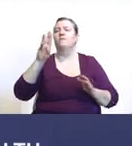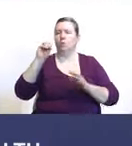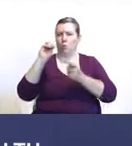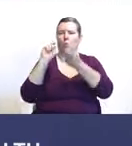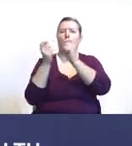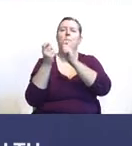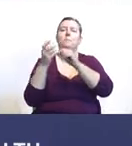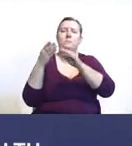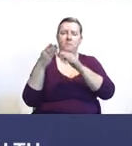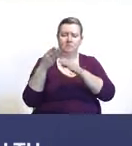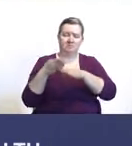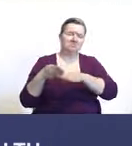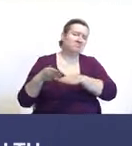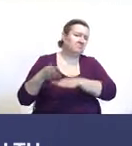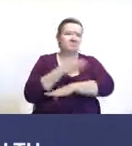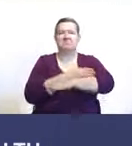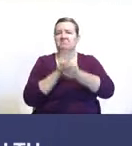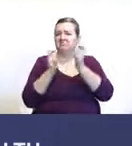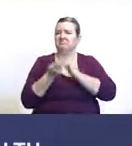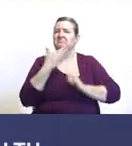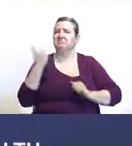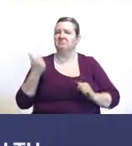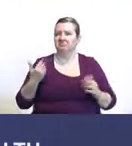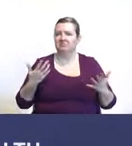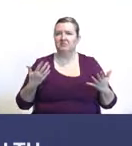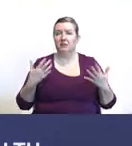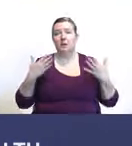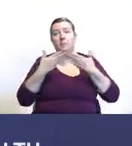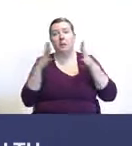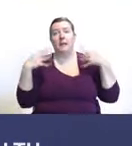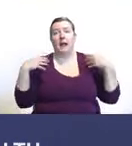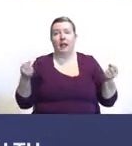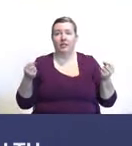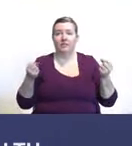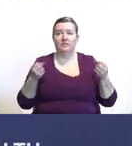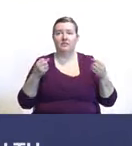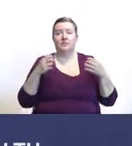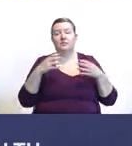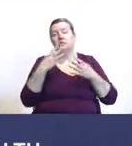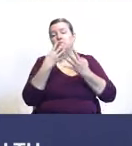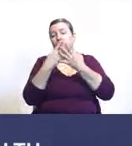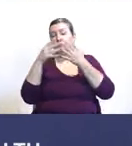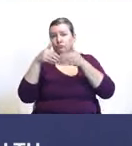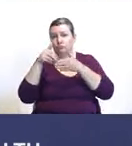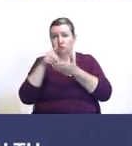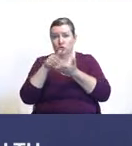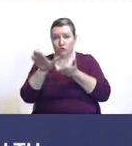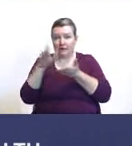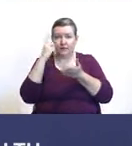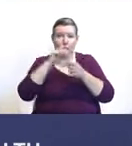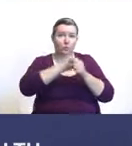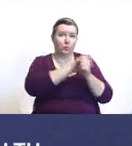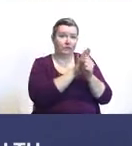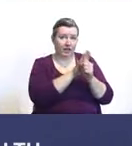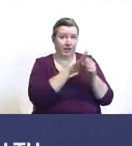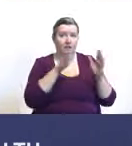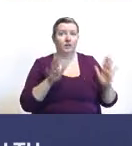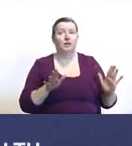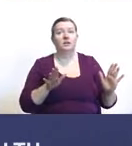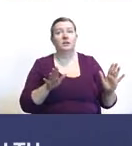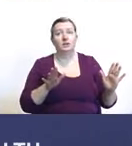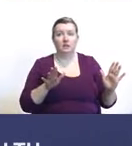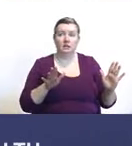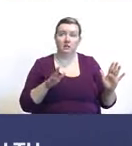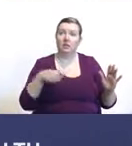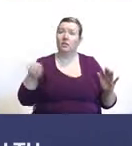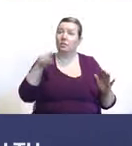public health releases of nonviolent offenders, while at first blush you see that, well then you realize these are